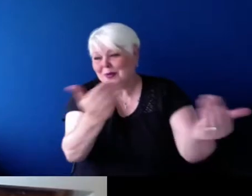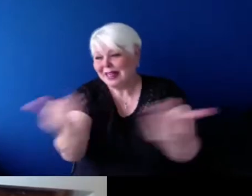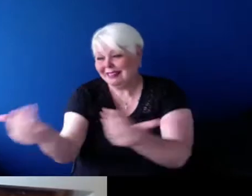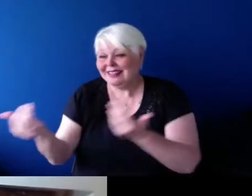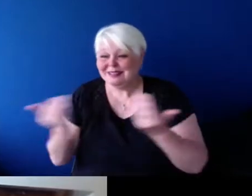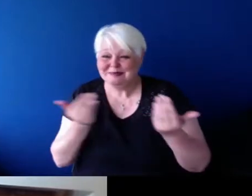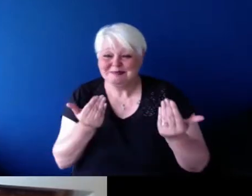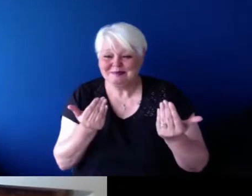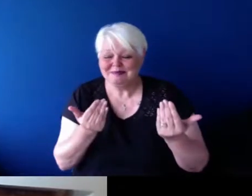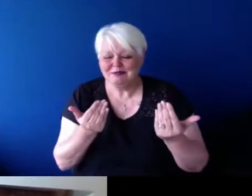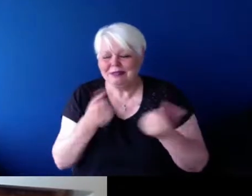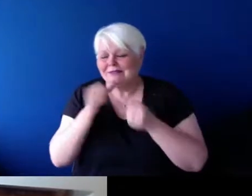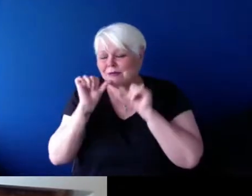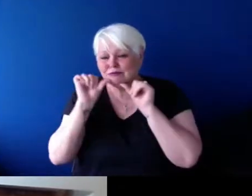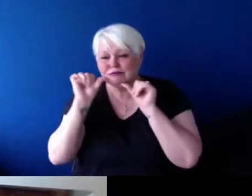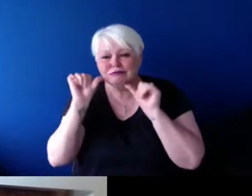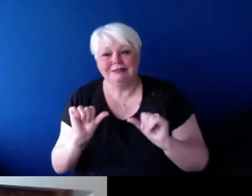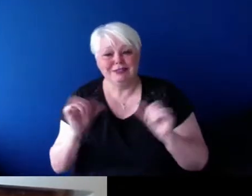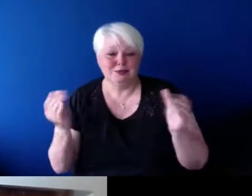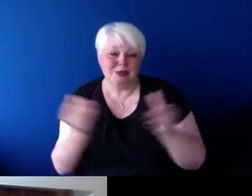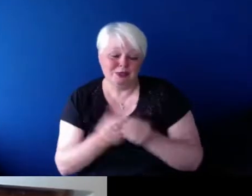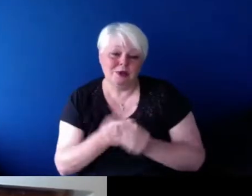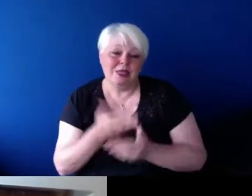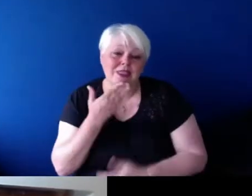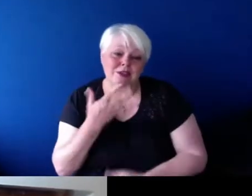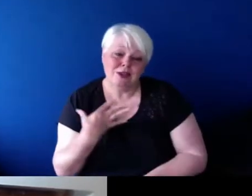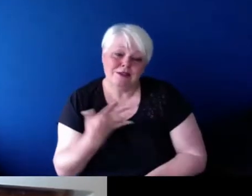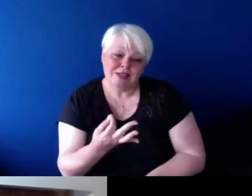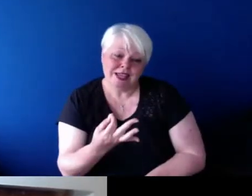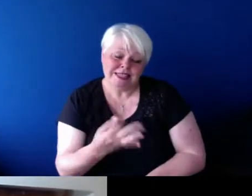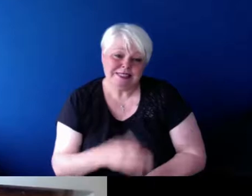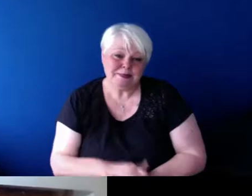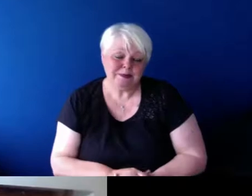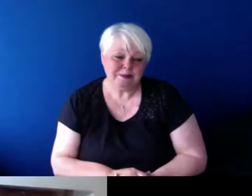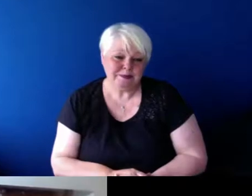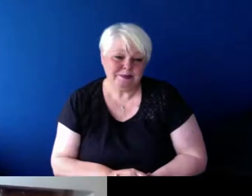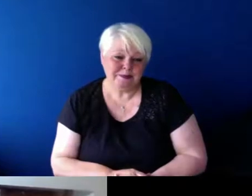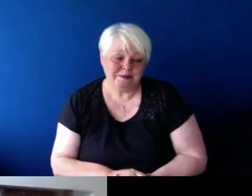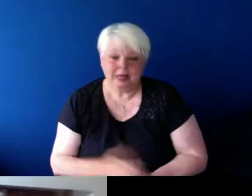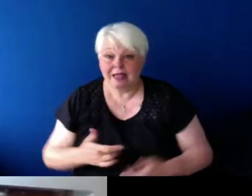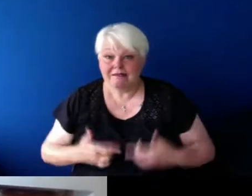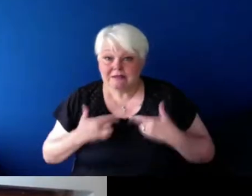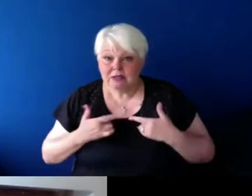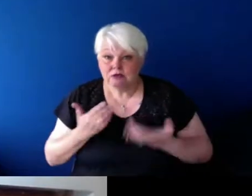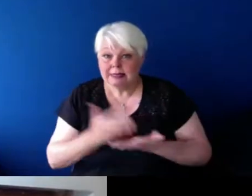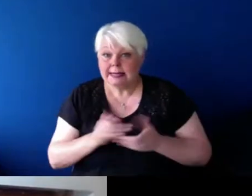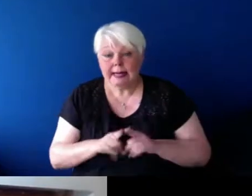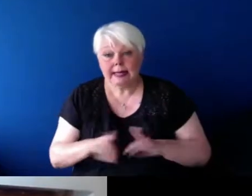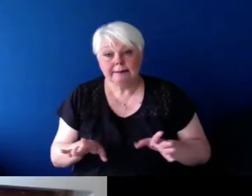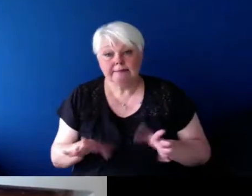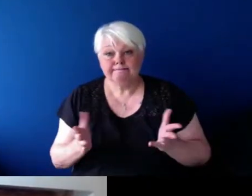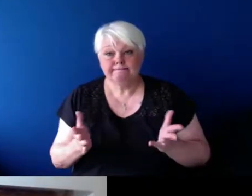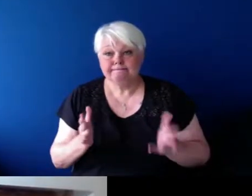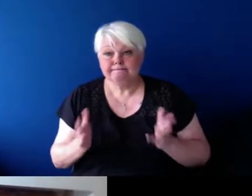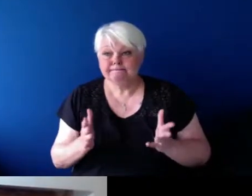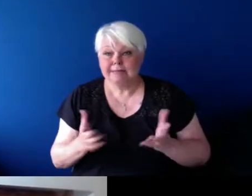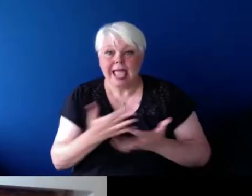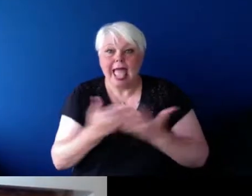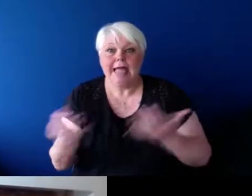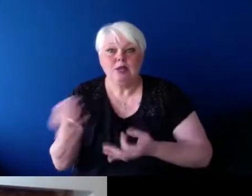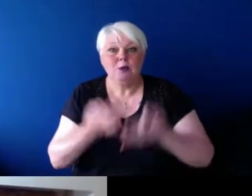a great privilege to be here with you. Thank you for inviting me. And I do feel this is a bit like any questions